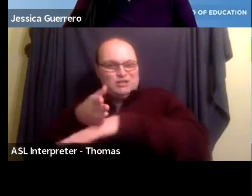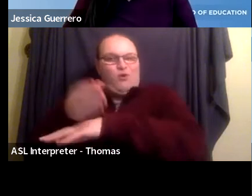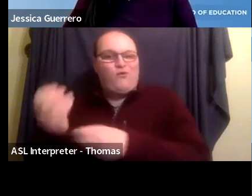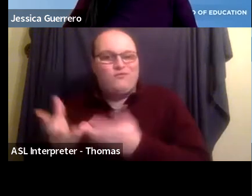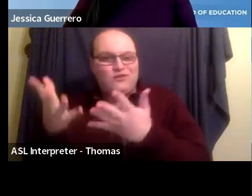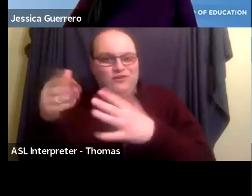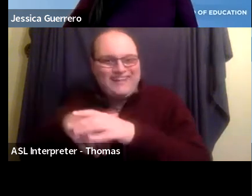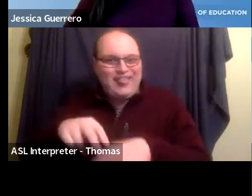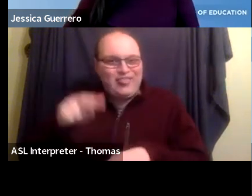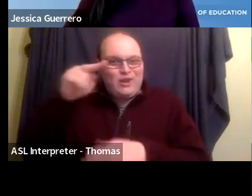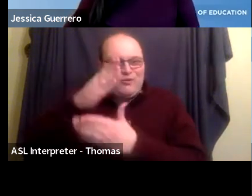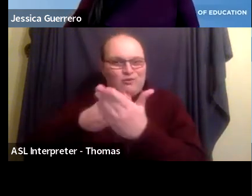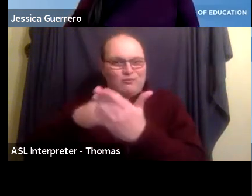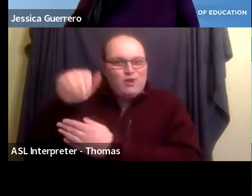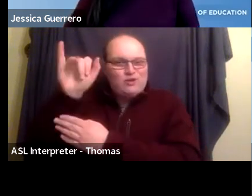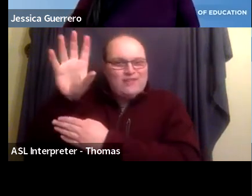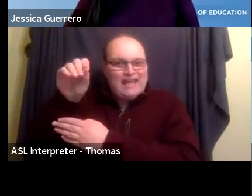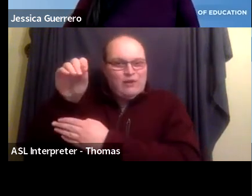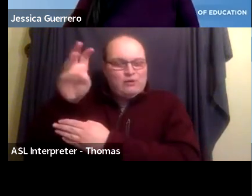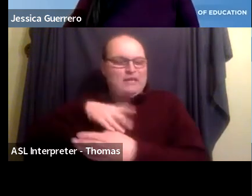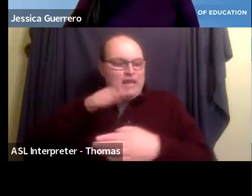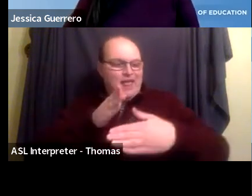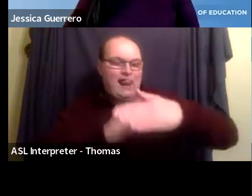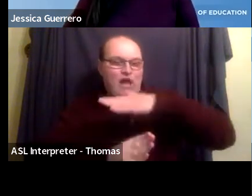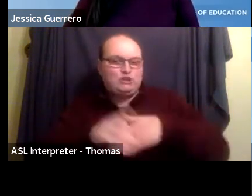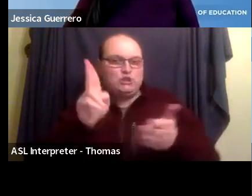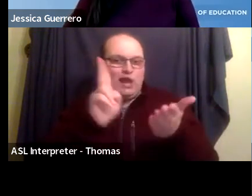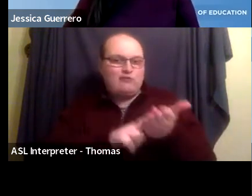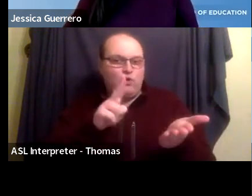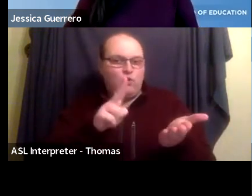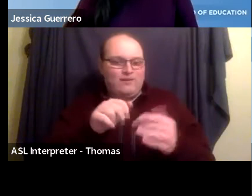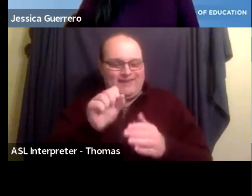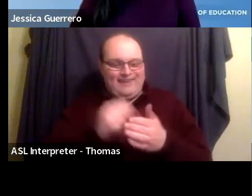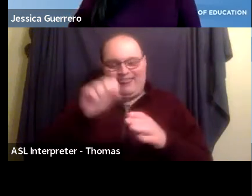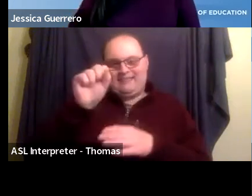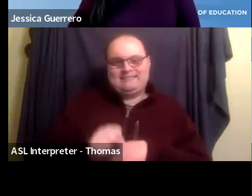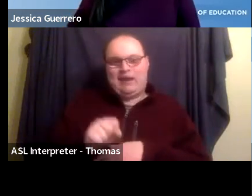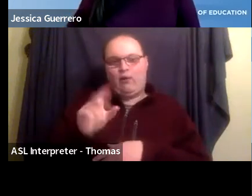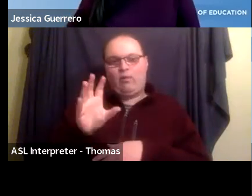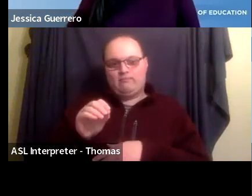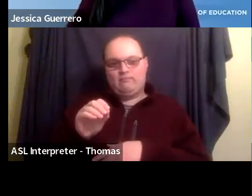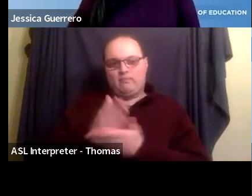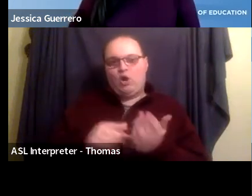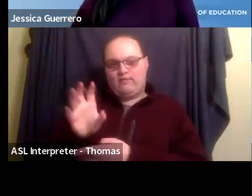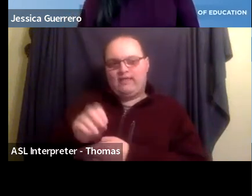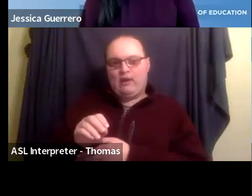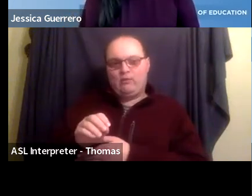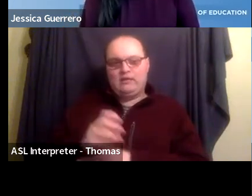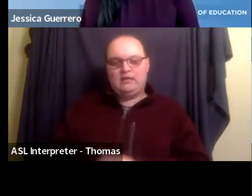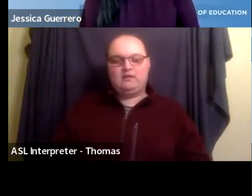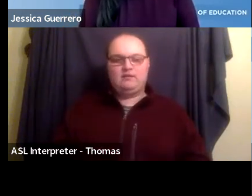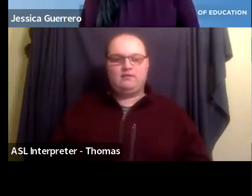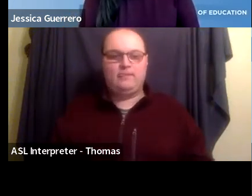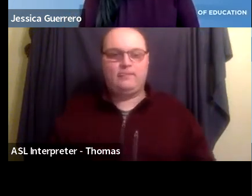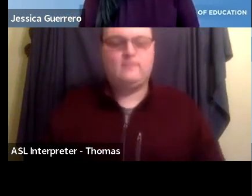the county and under enrollment in South County. And you said